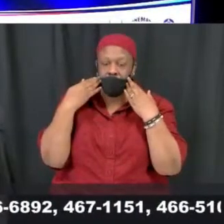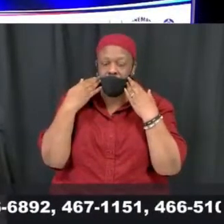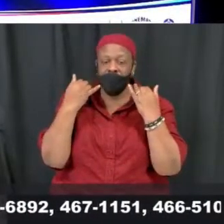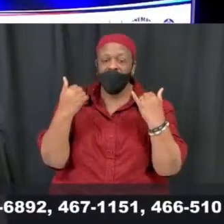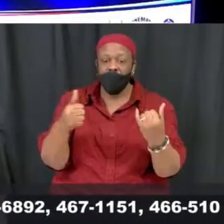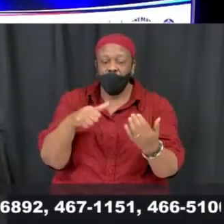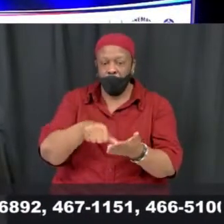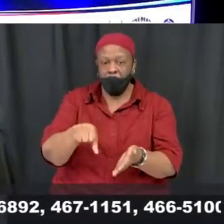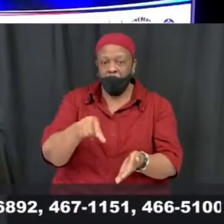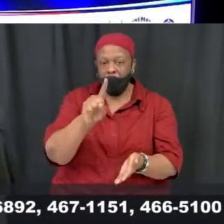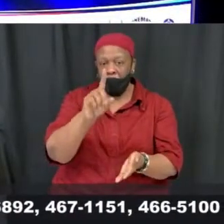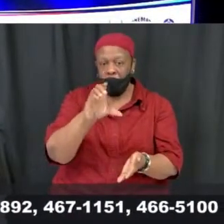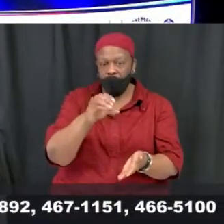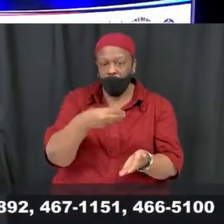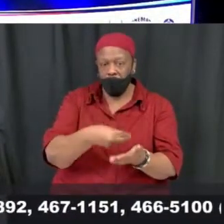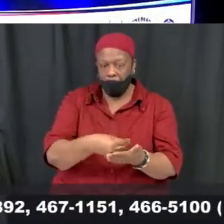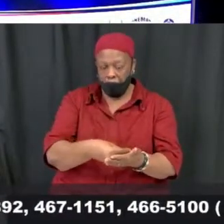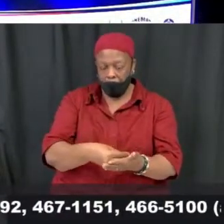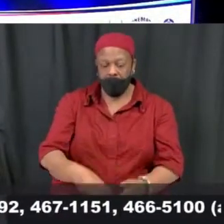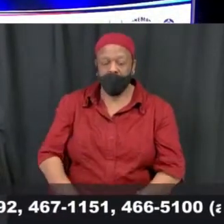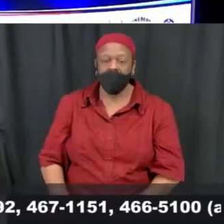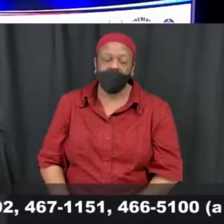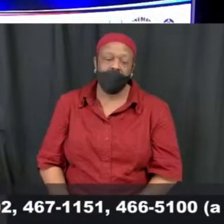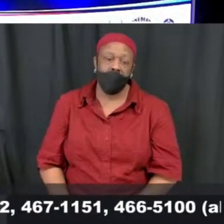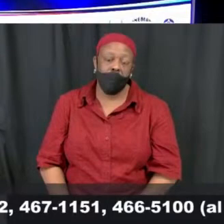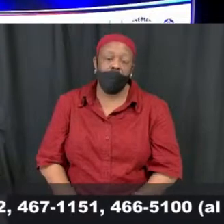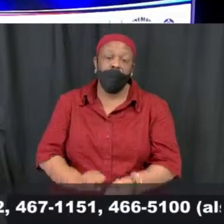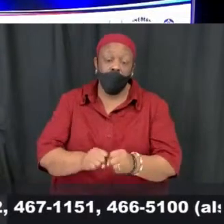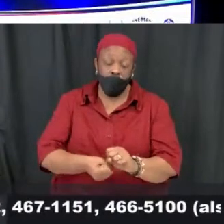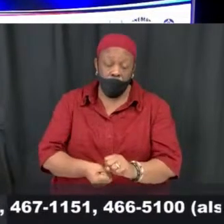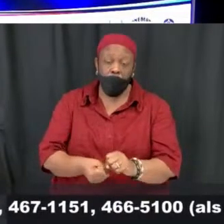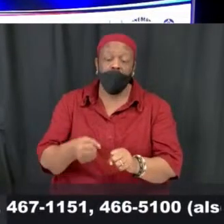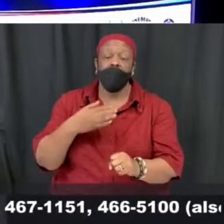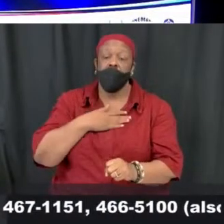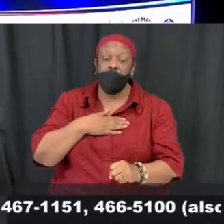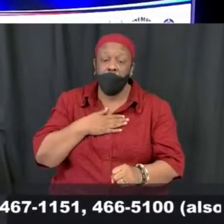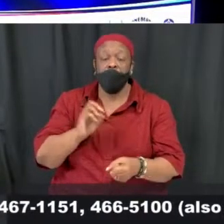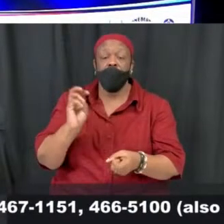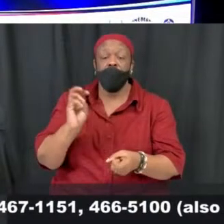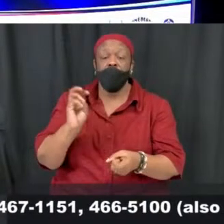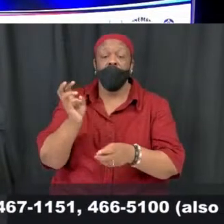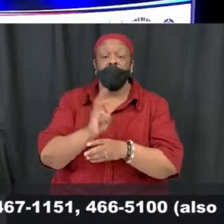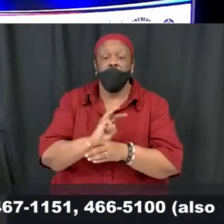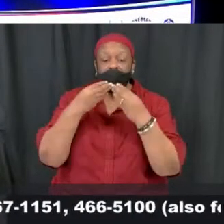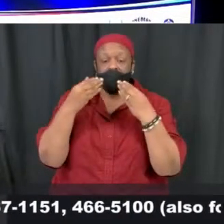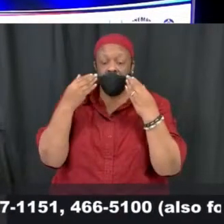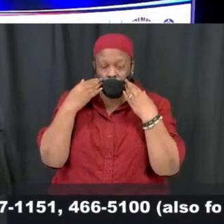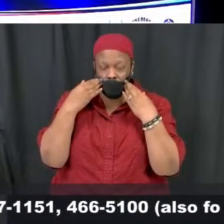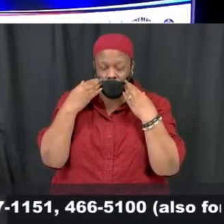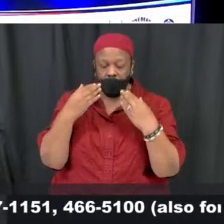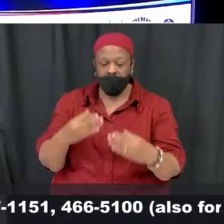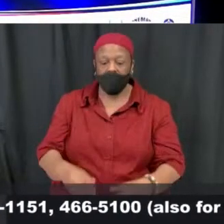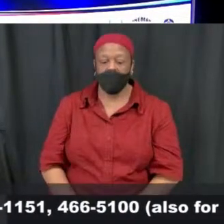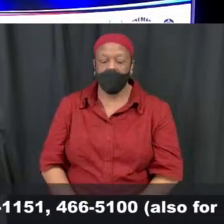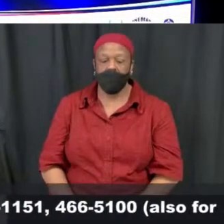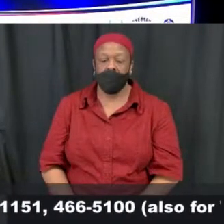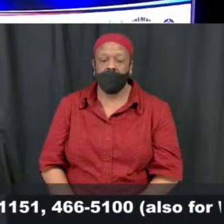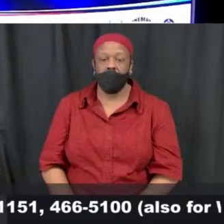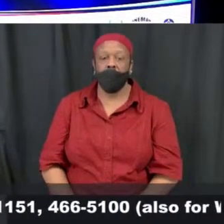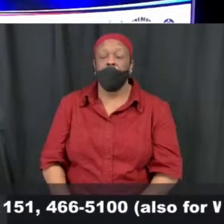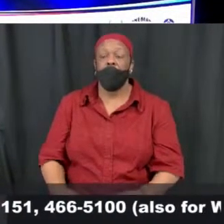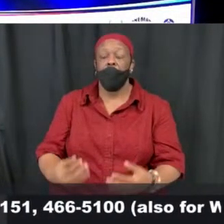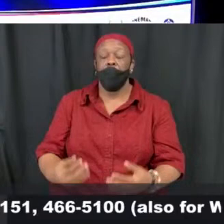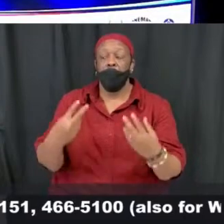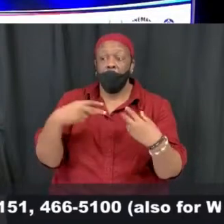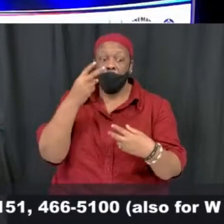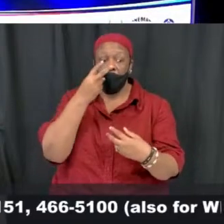We continue to seek the cooperation of the operators of and the users of public service vehicles. The